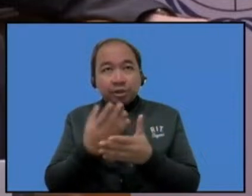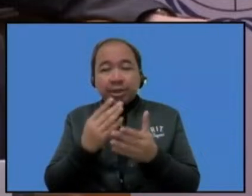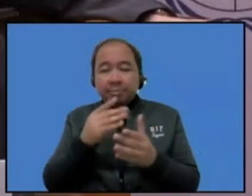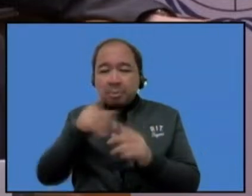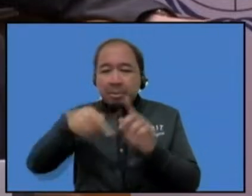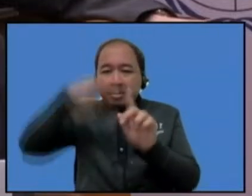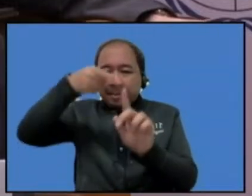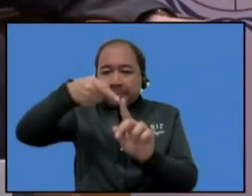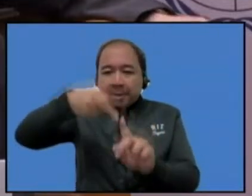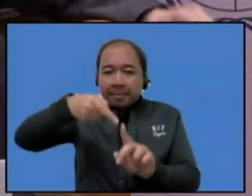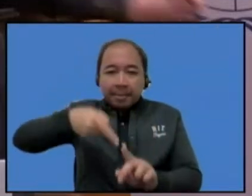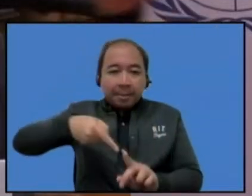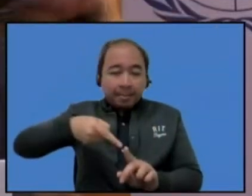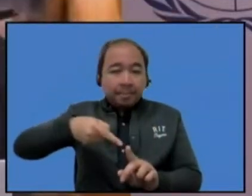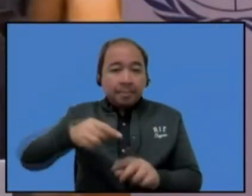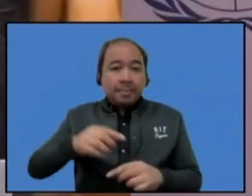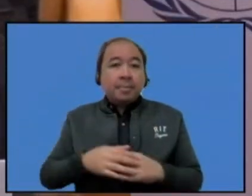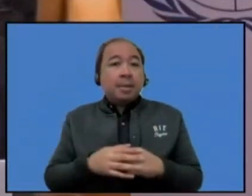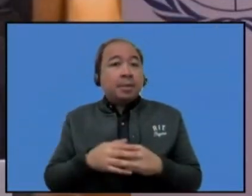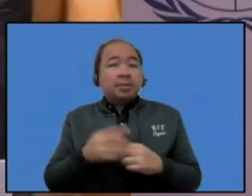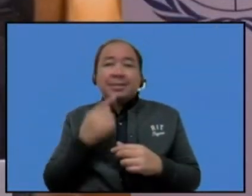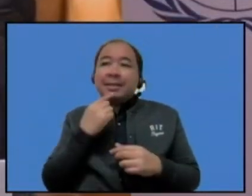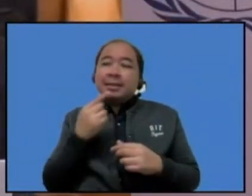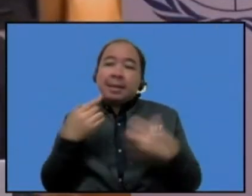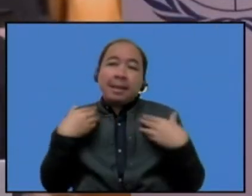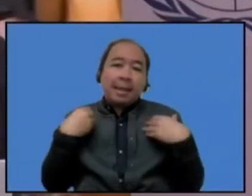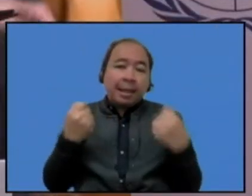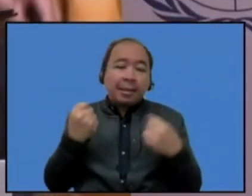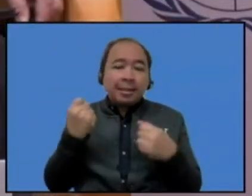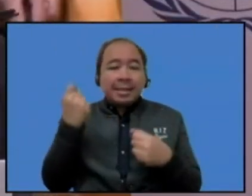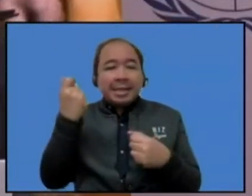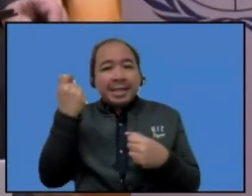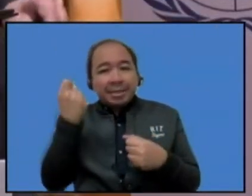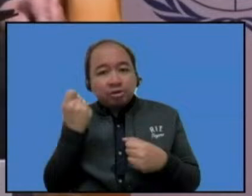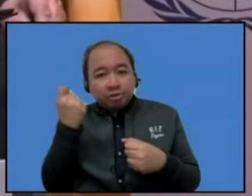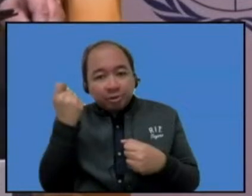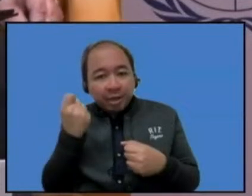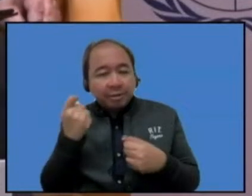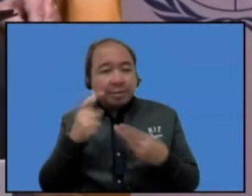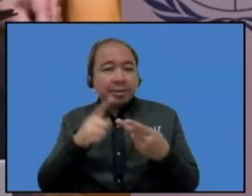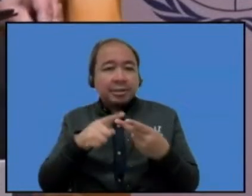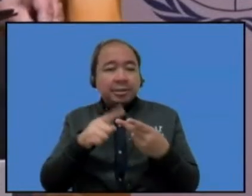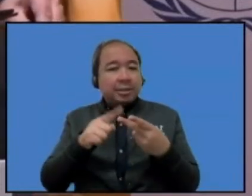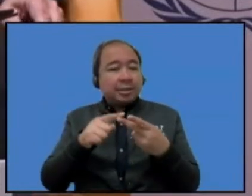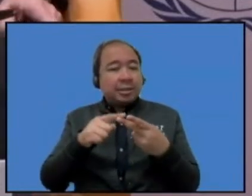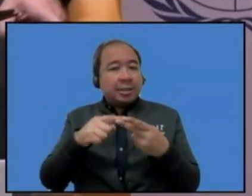you are mentioning about health insurance, nationality, and some other